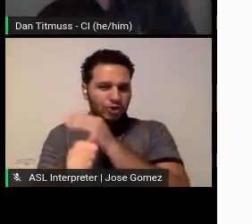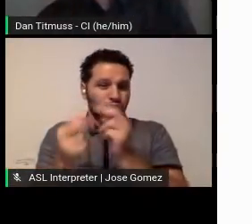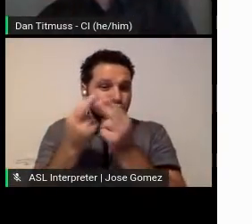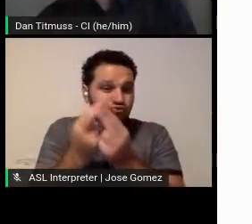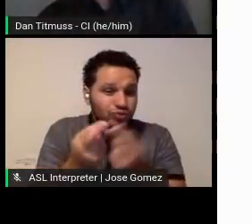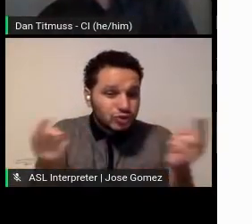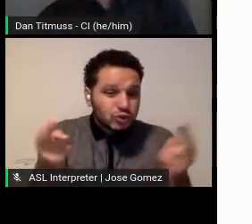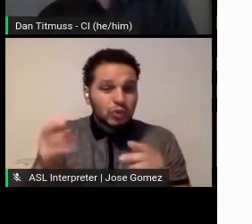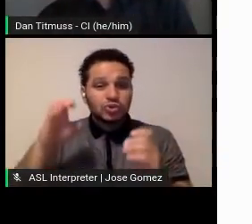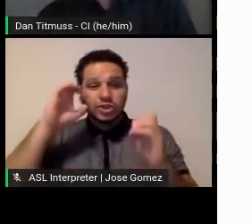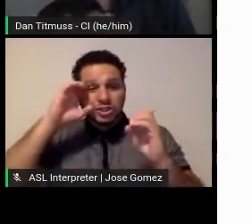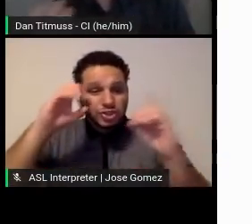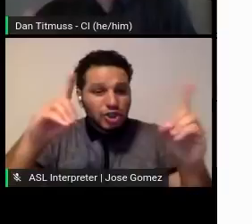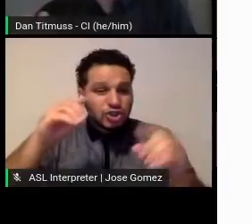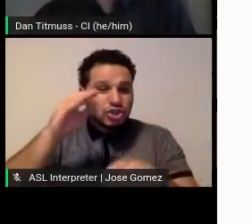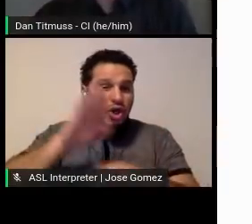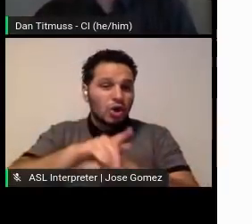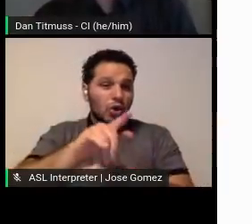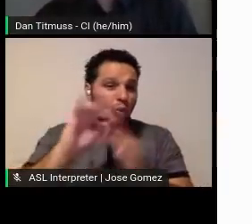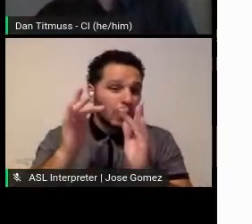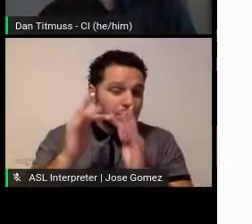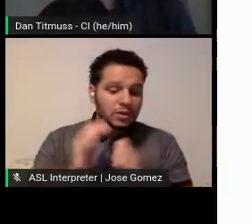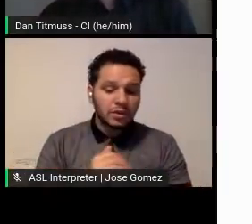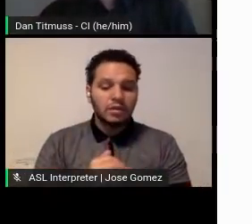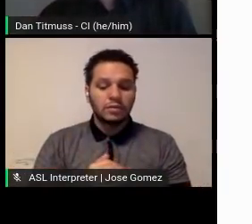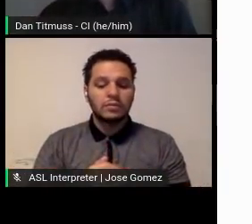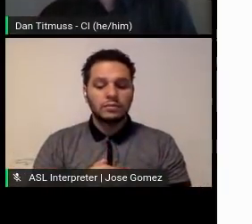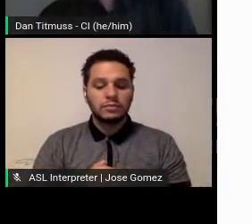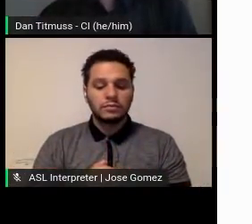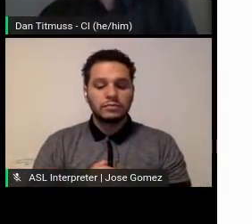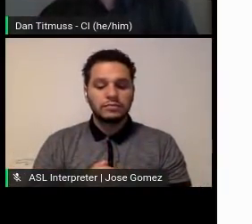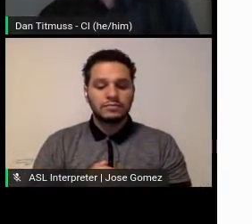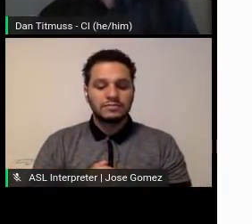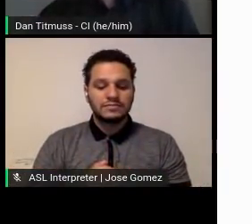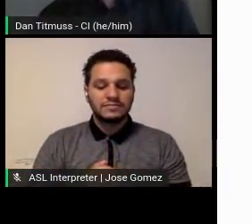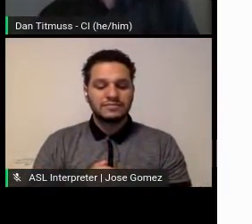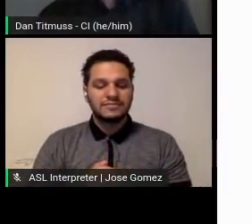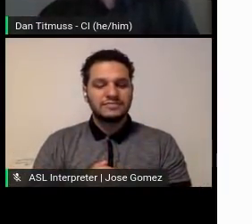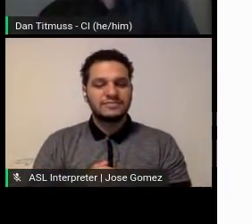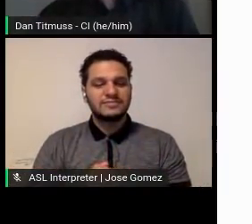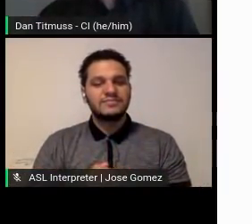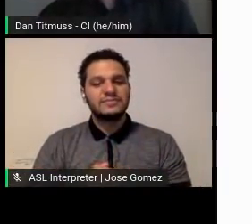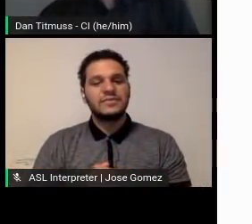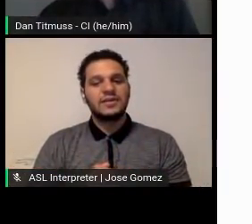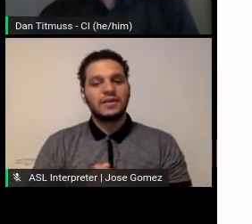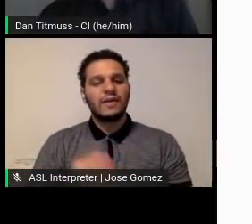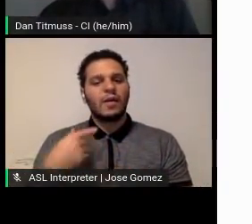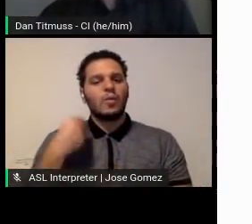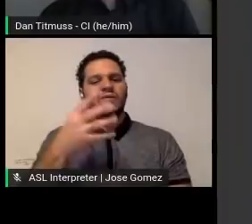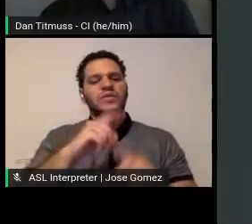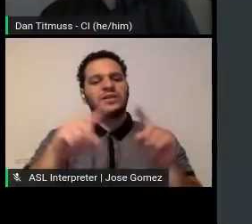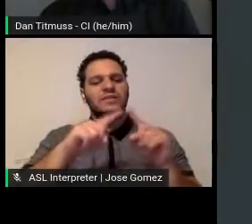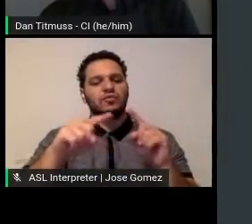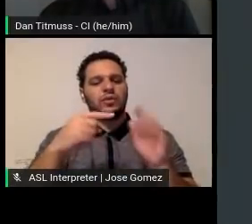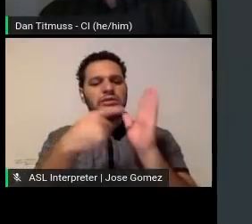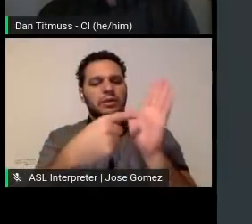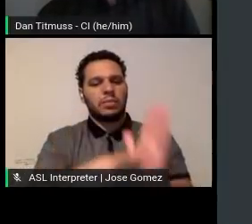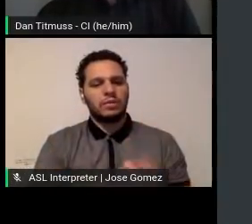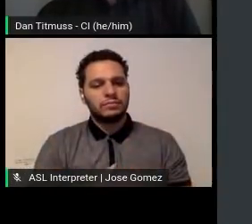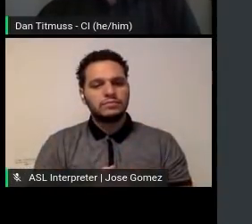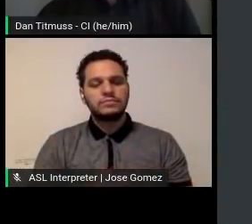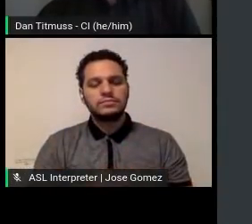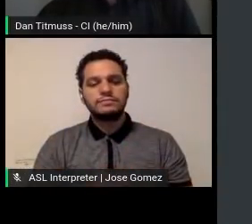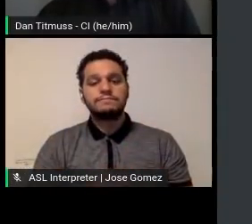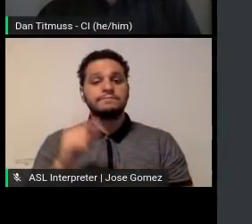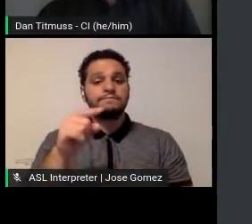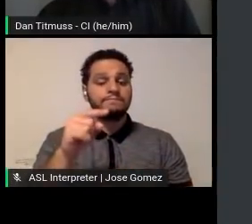or education. Obviously, it varies site per site and genre per genre. Let's look at a couple of examples then.